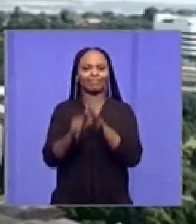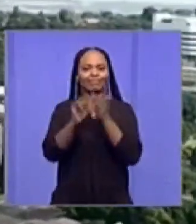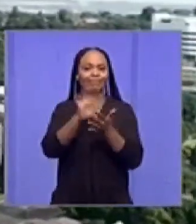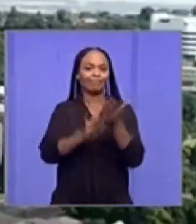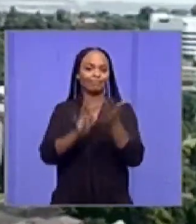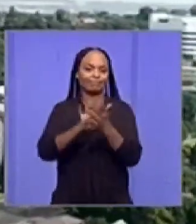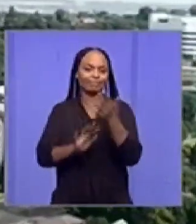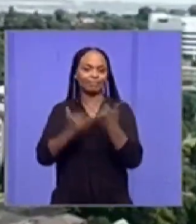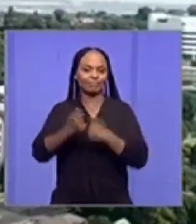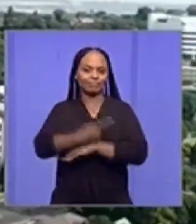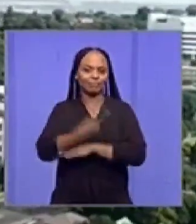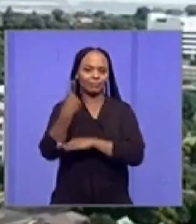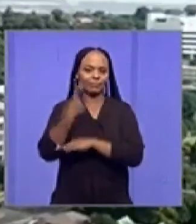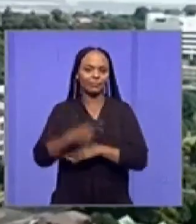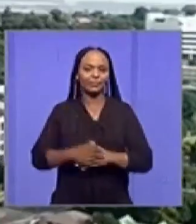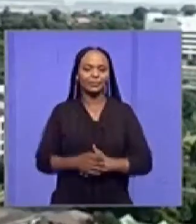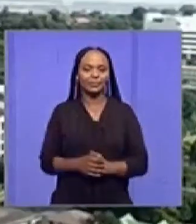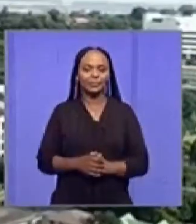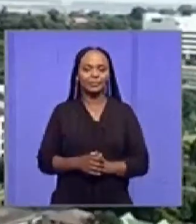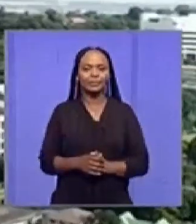tše di tsaditše go šedi le gono.